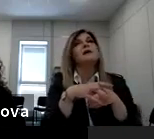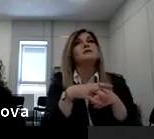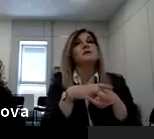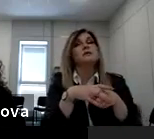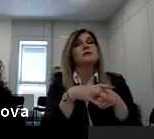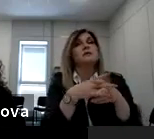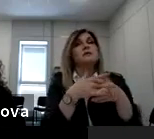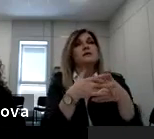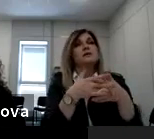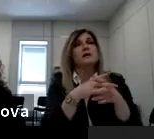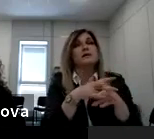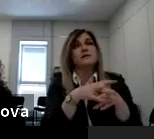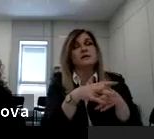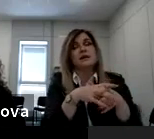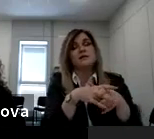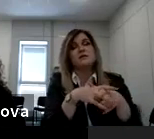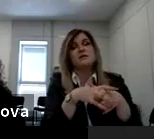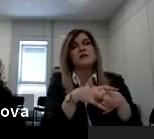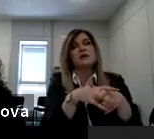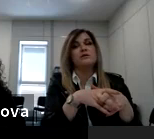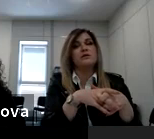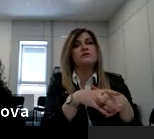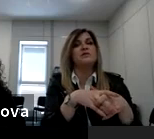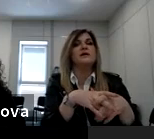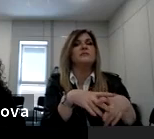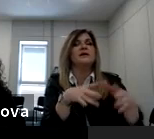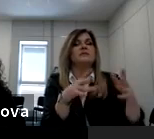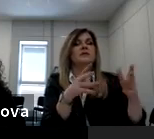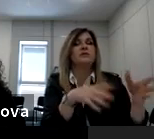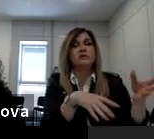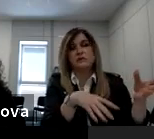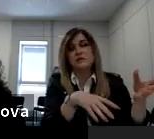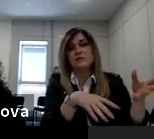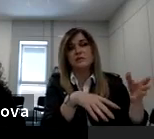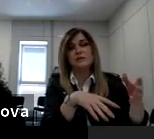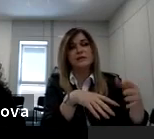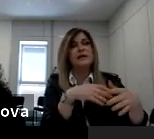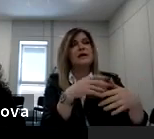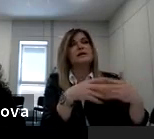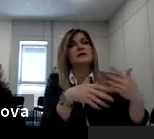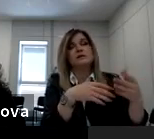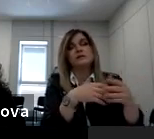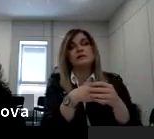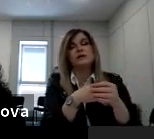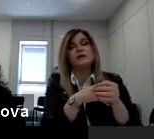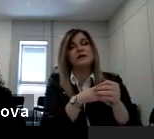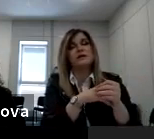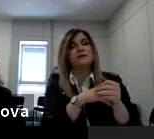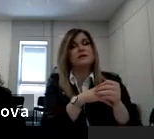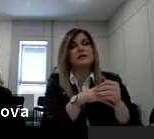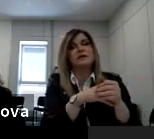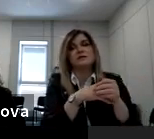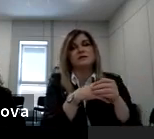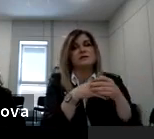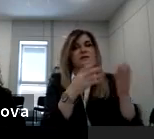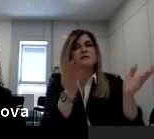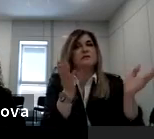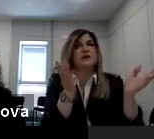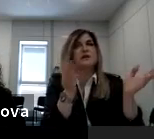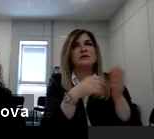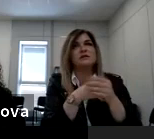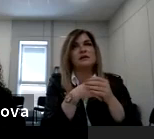Yeah. So in this case, the aluminum frame can be bought separately and can be quickly